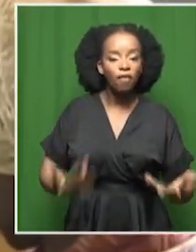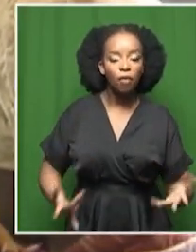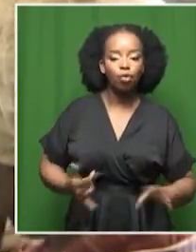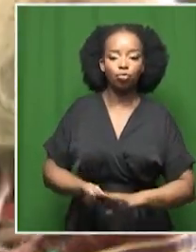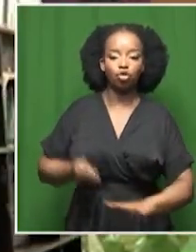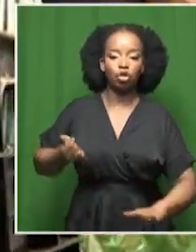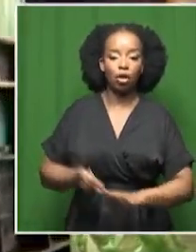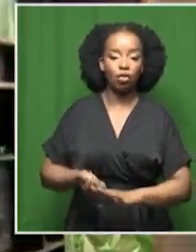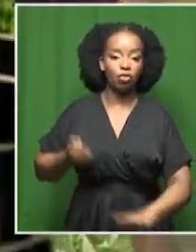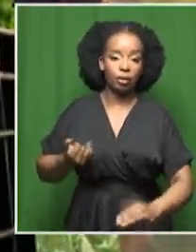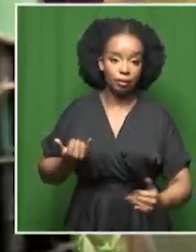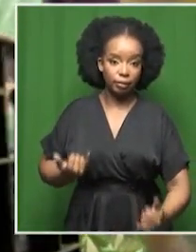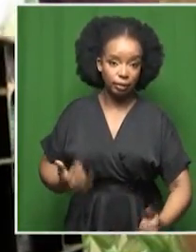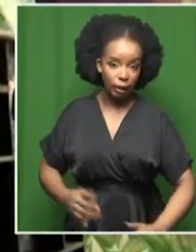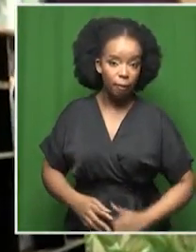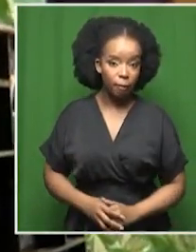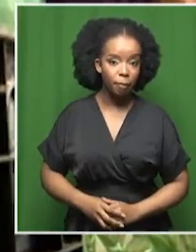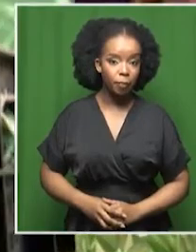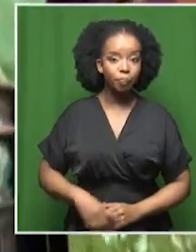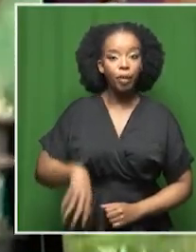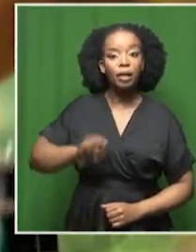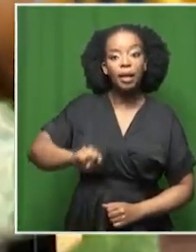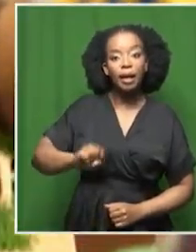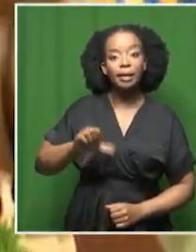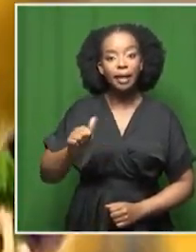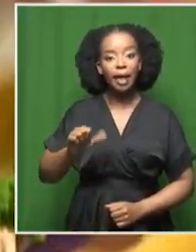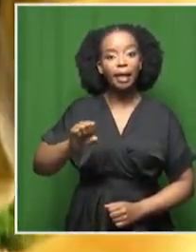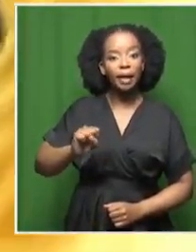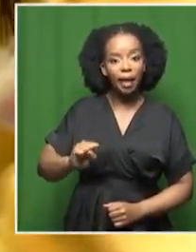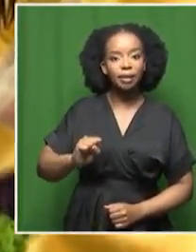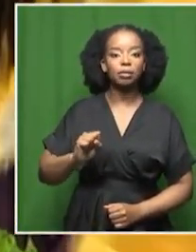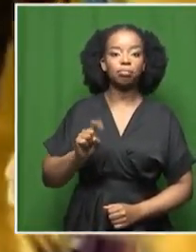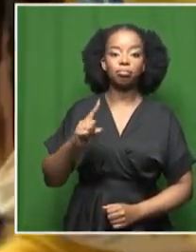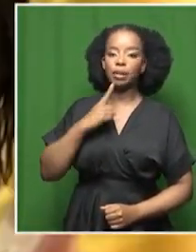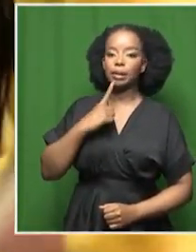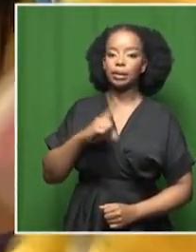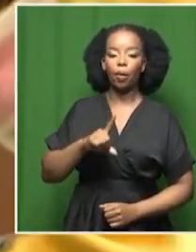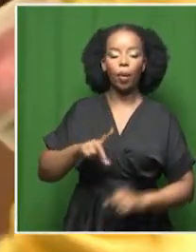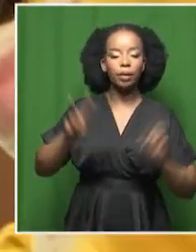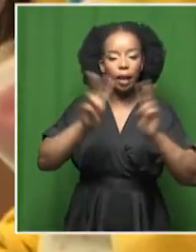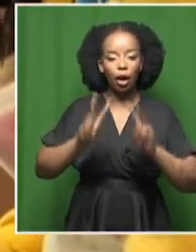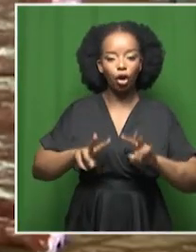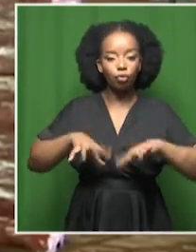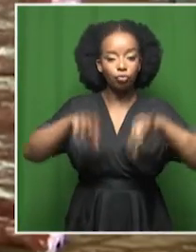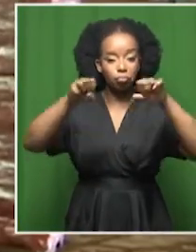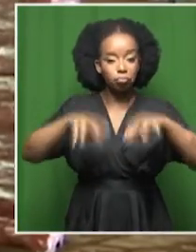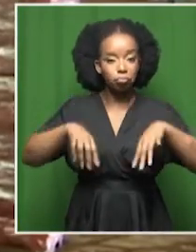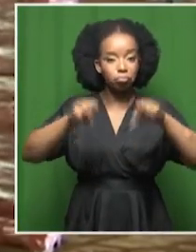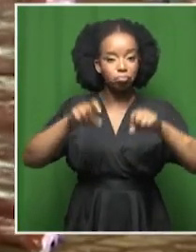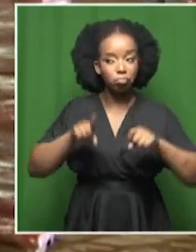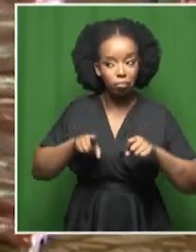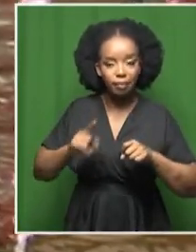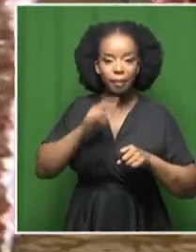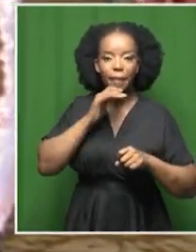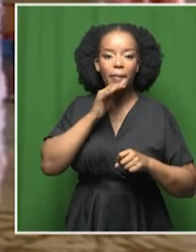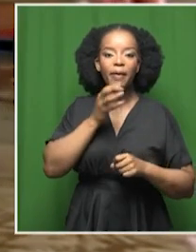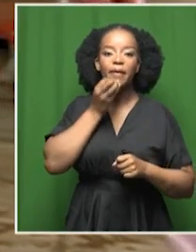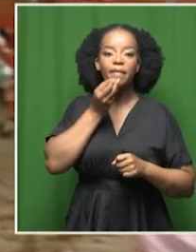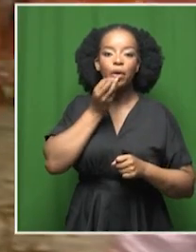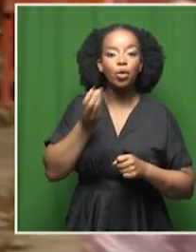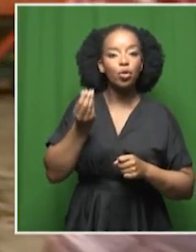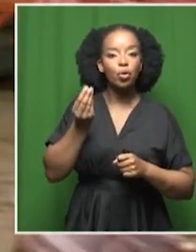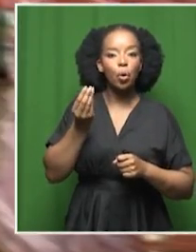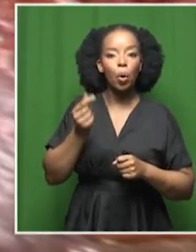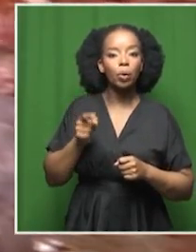the Association of Southern Africa Sugar estimates that load shedding will increase the South African food cost in